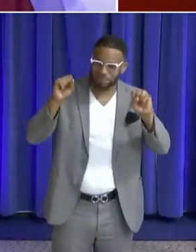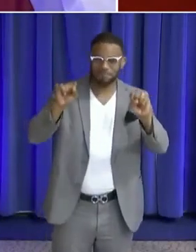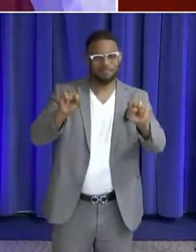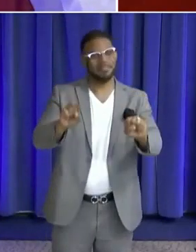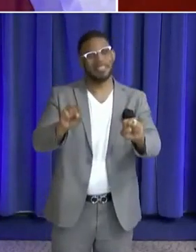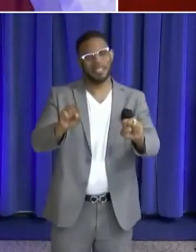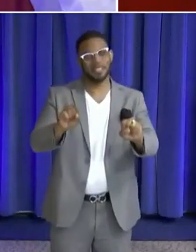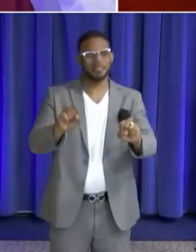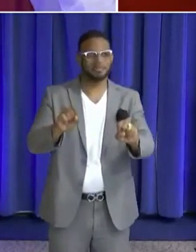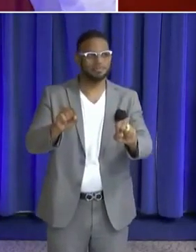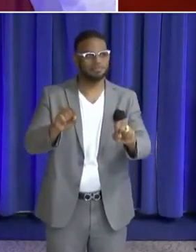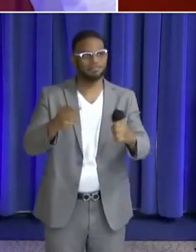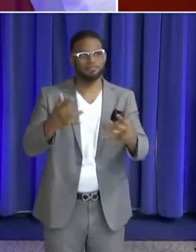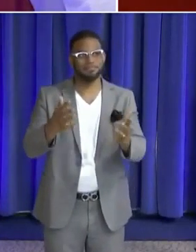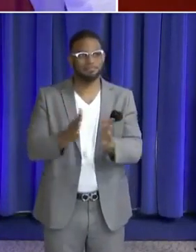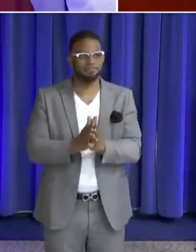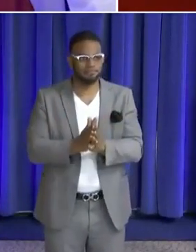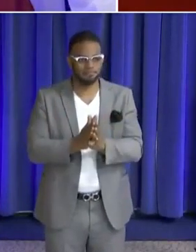can call